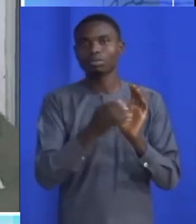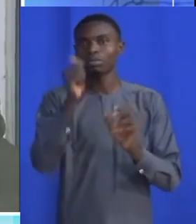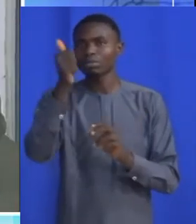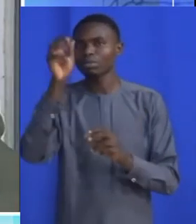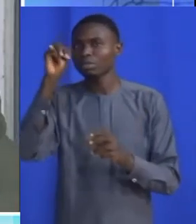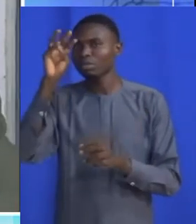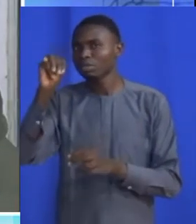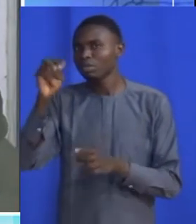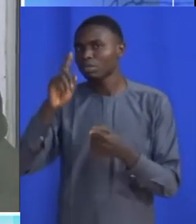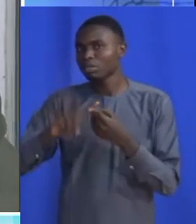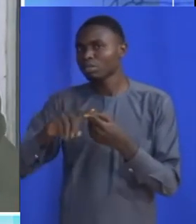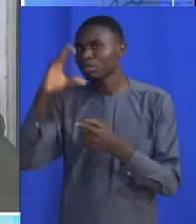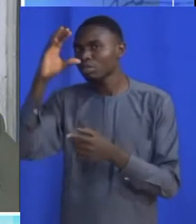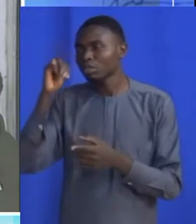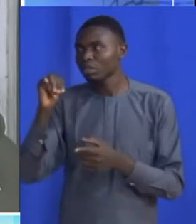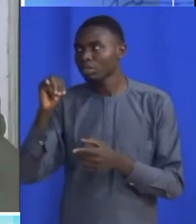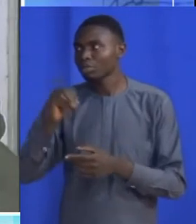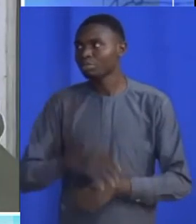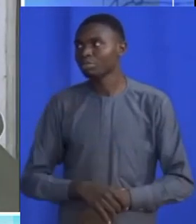Vice President,